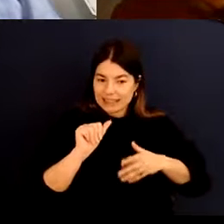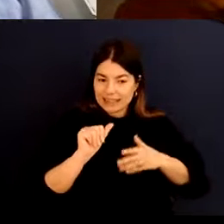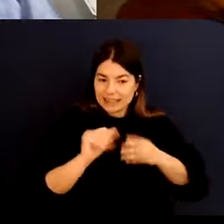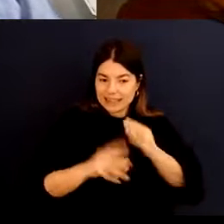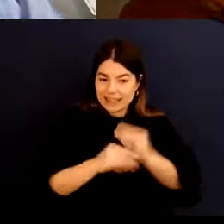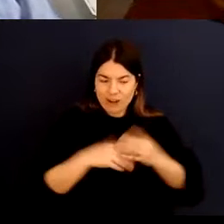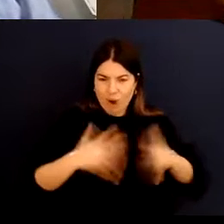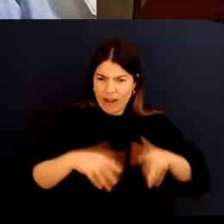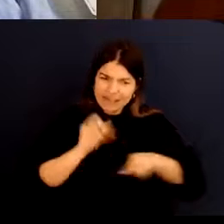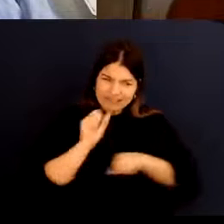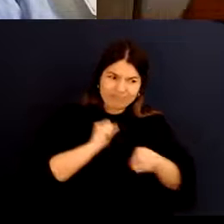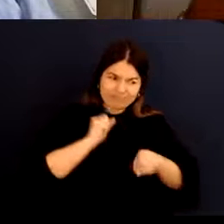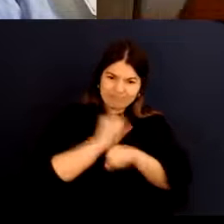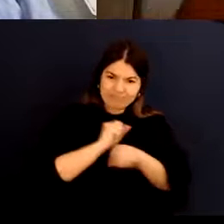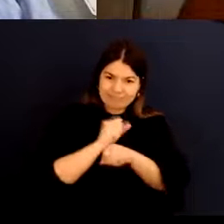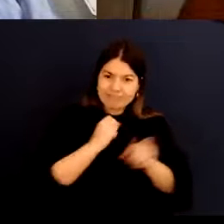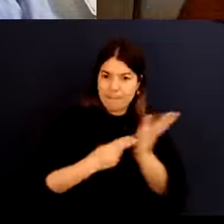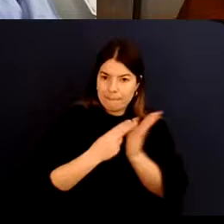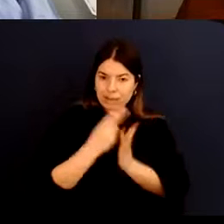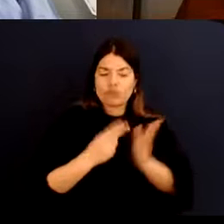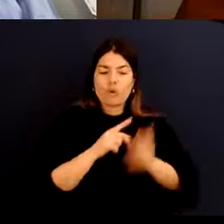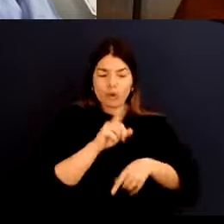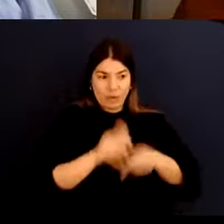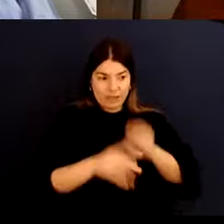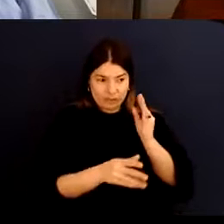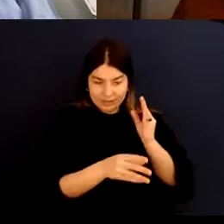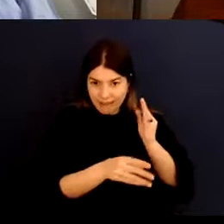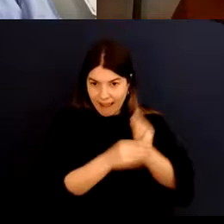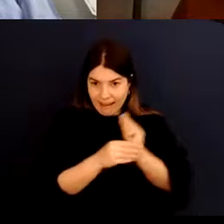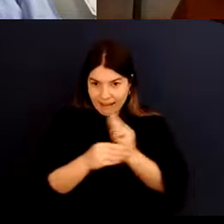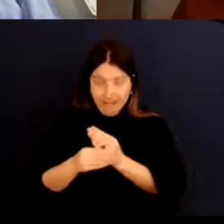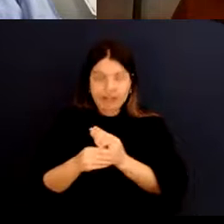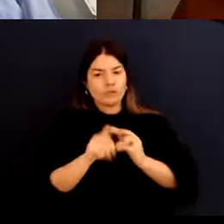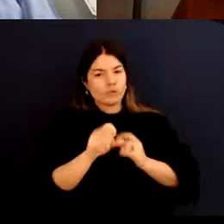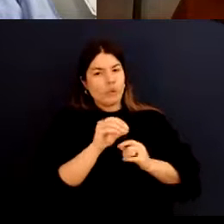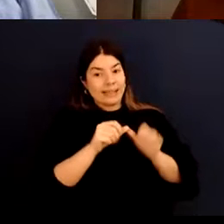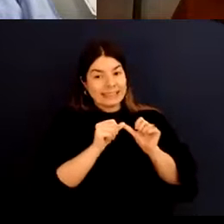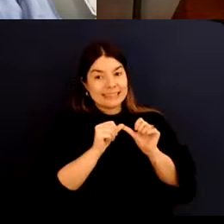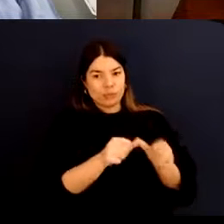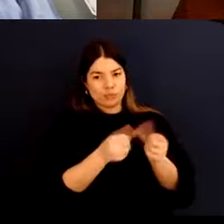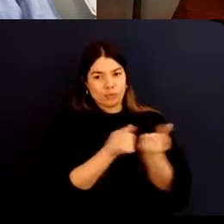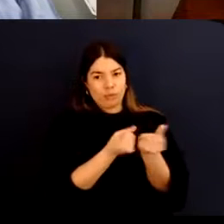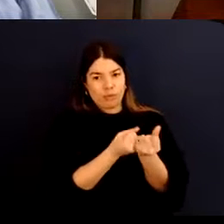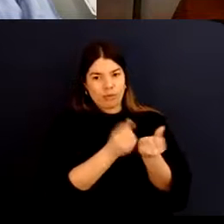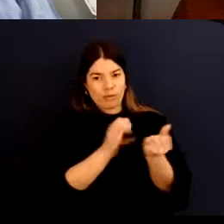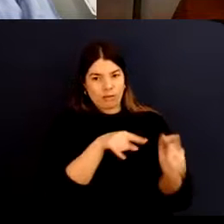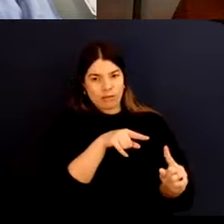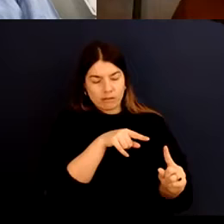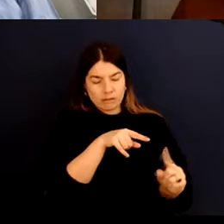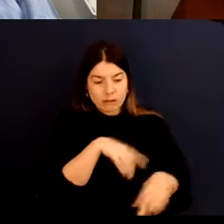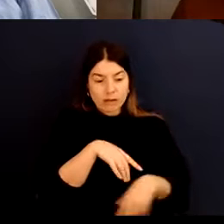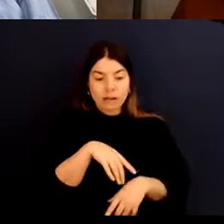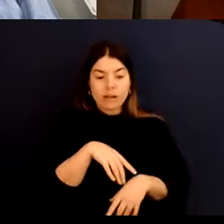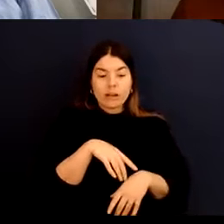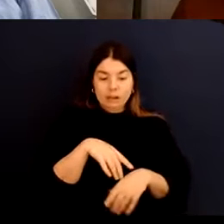get questions included in the city. So we have to continue to support that. And instead of people like Melanie and